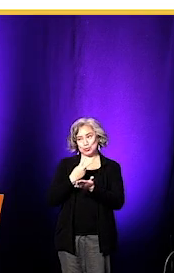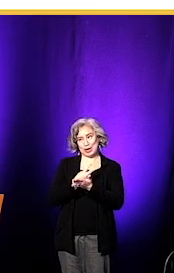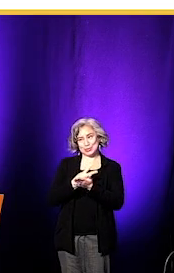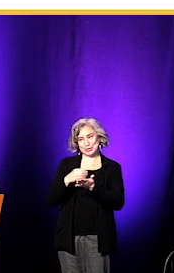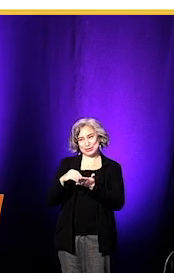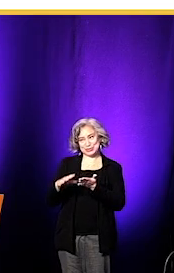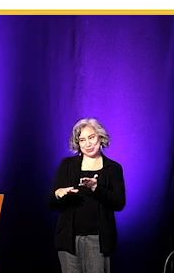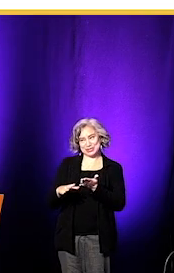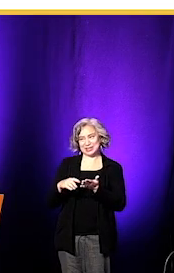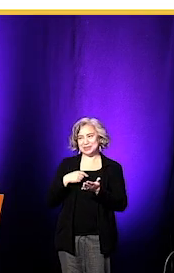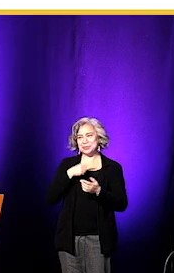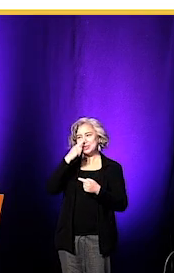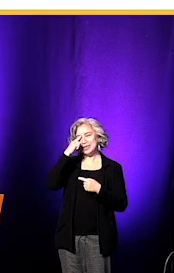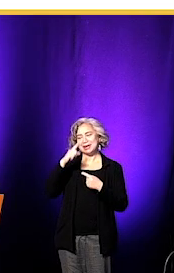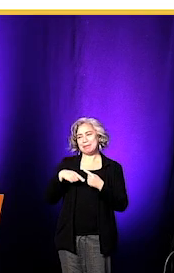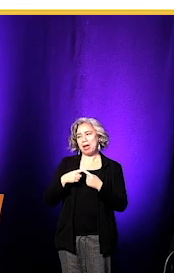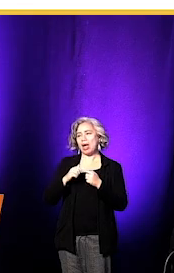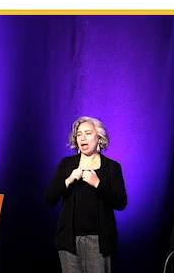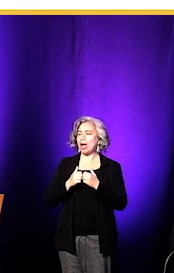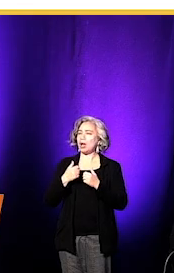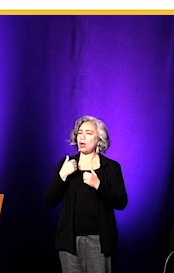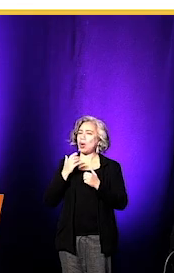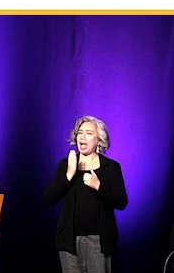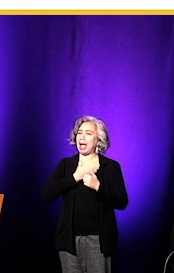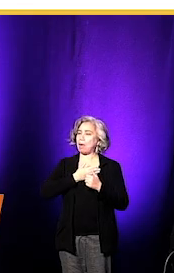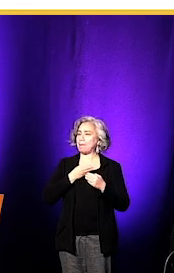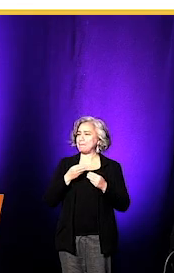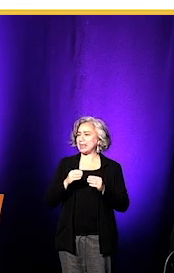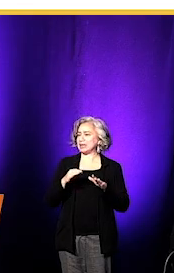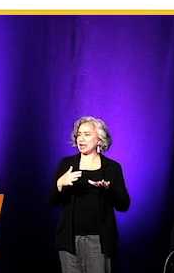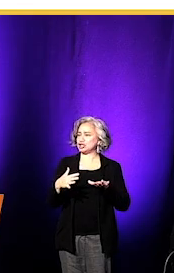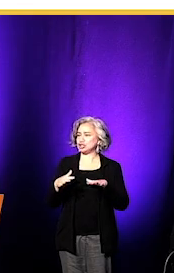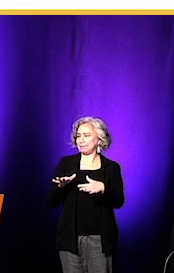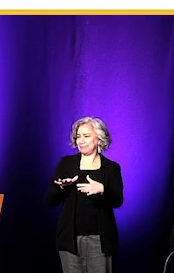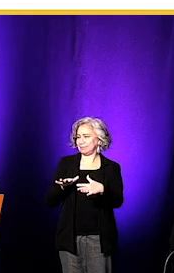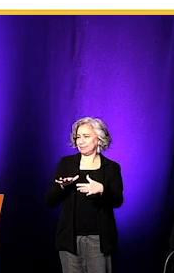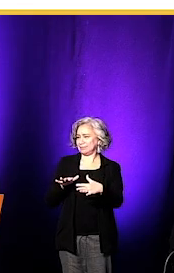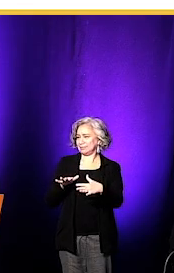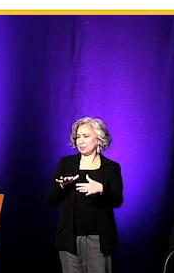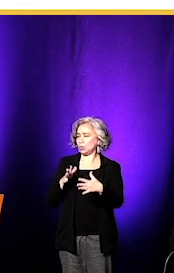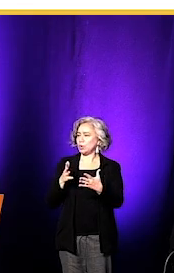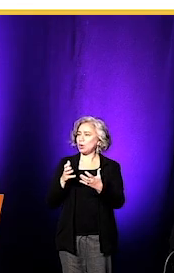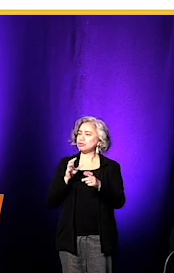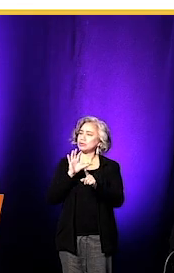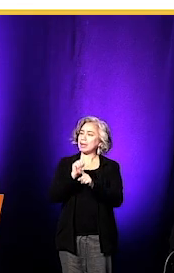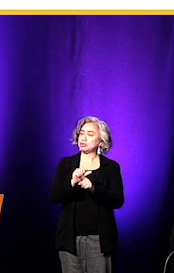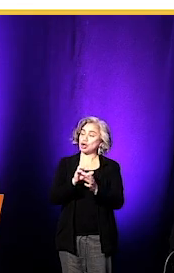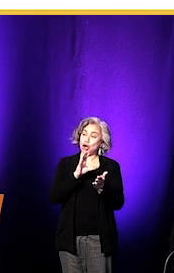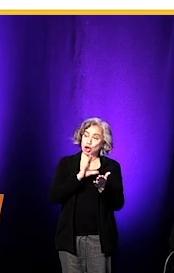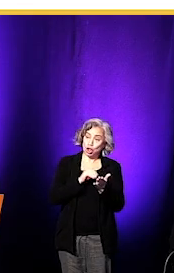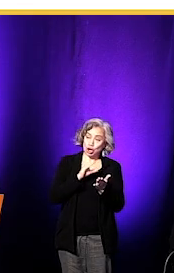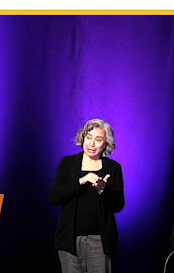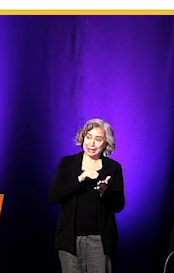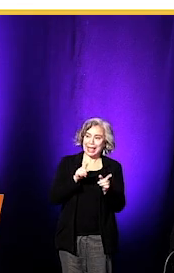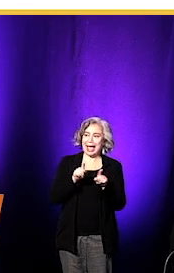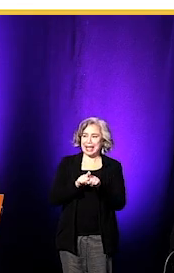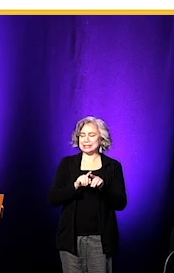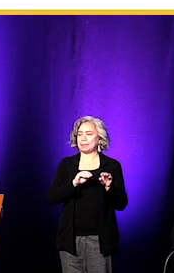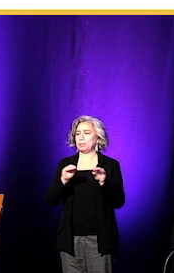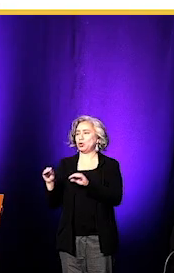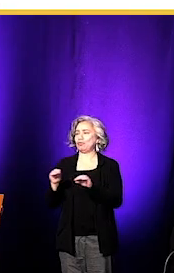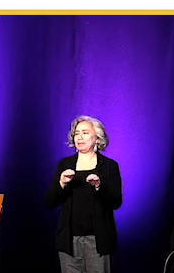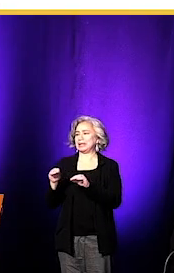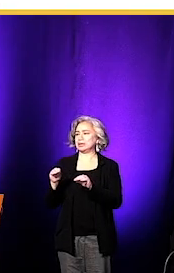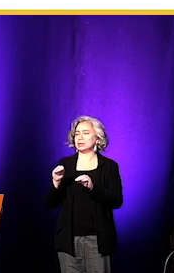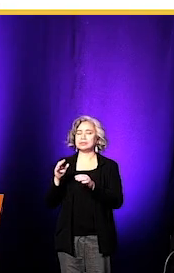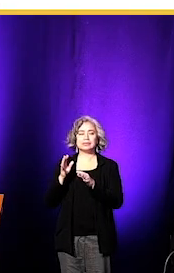the ways in which we can shift our methods to capture learning as movement, and thinking a lot about the simple, even the daily routine stuff that we